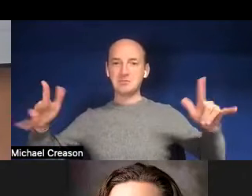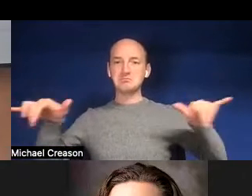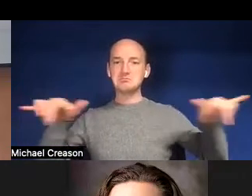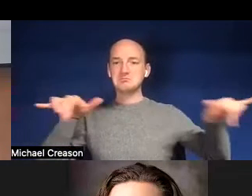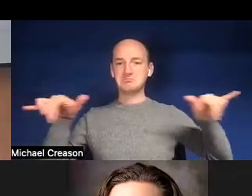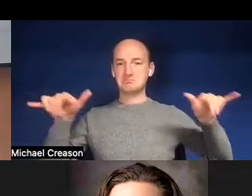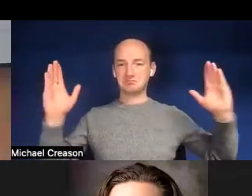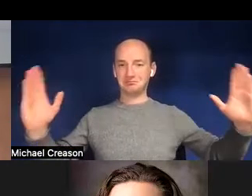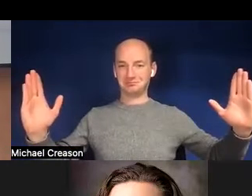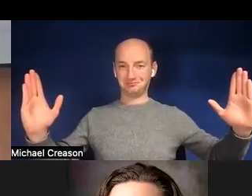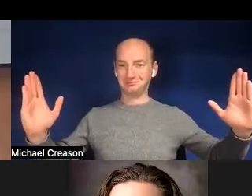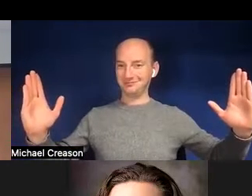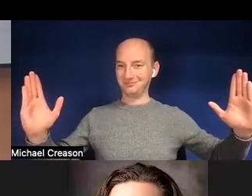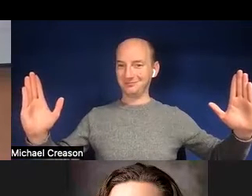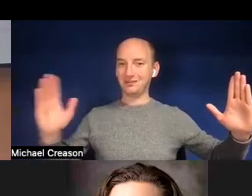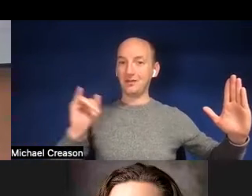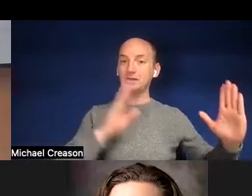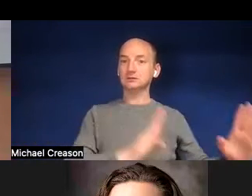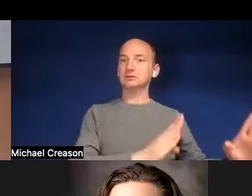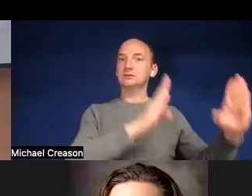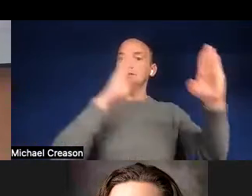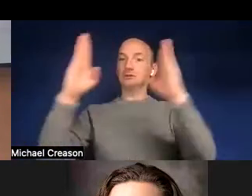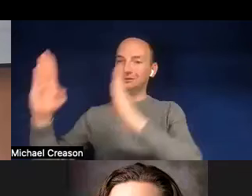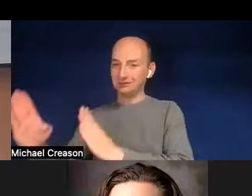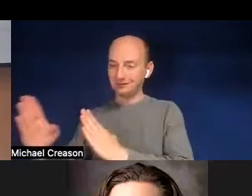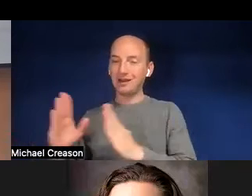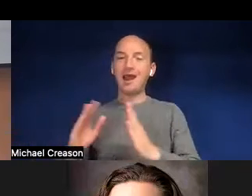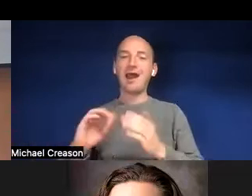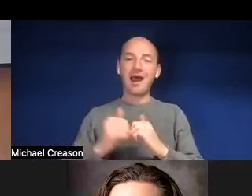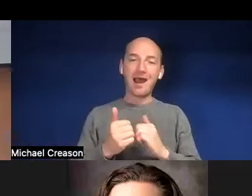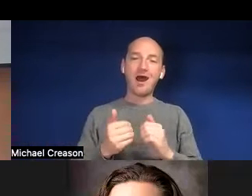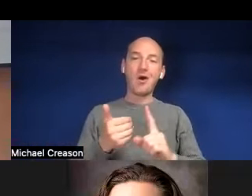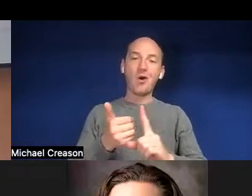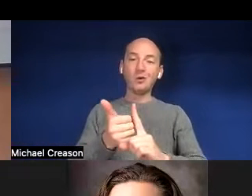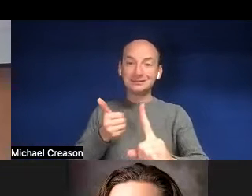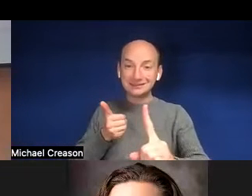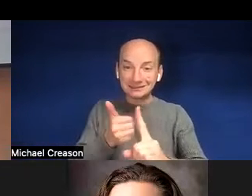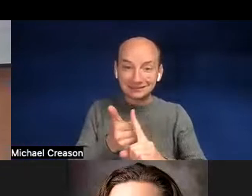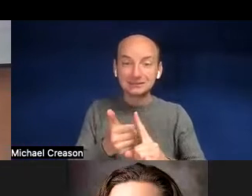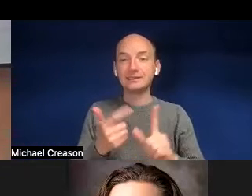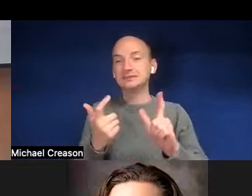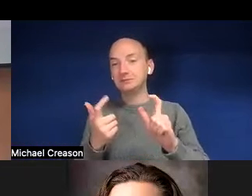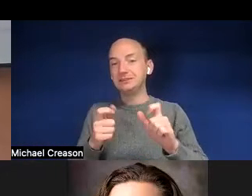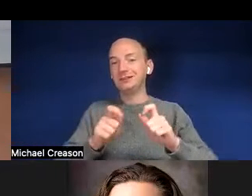rest. So this is an example of how the distance and the speed varies during